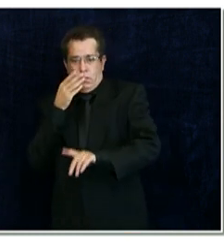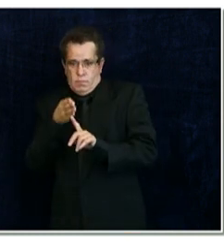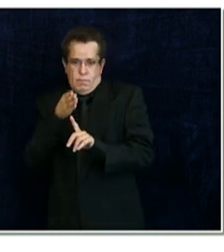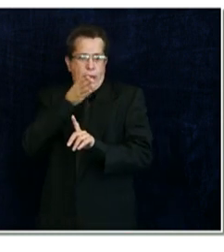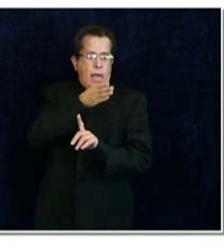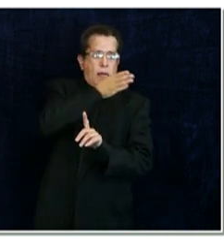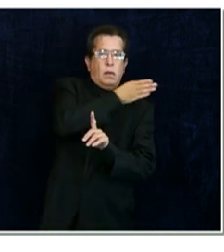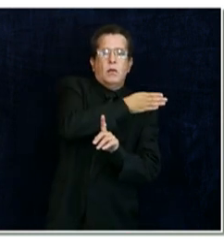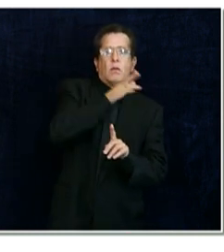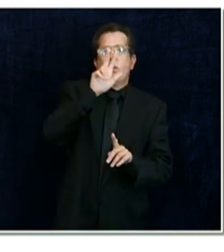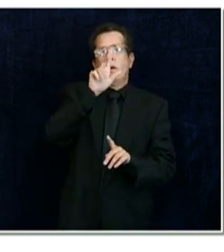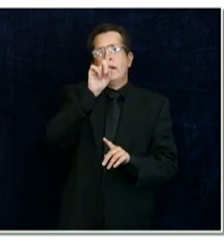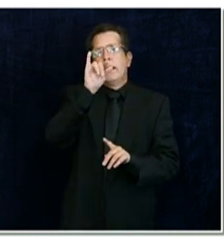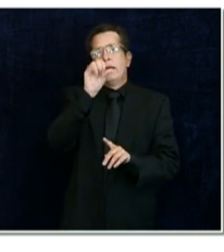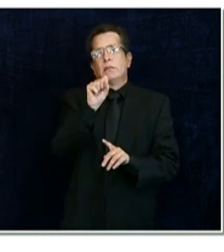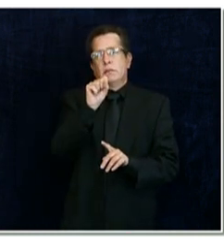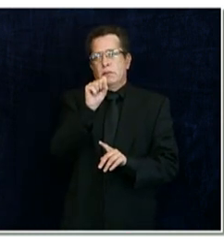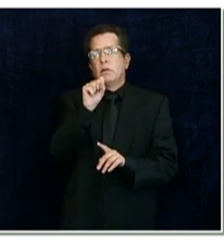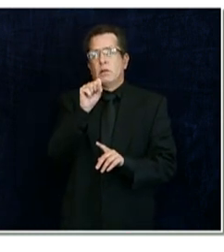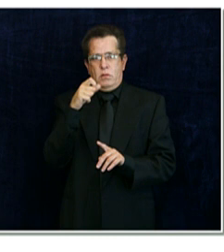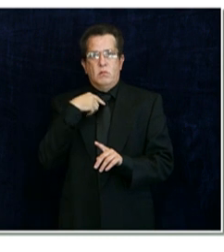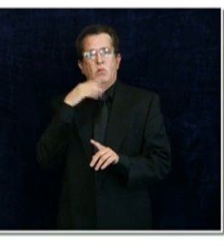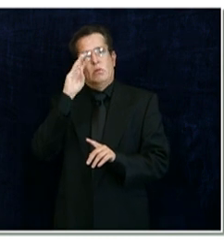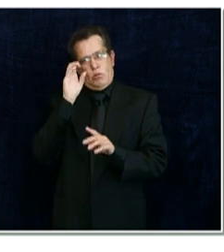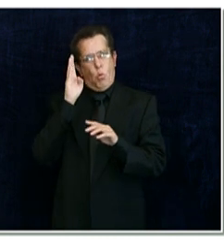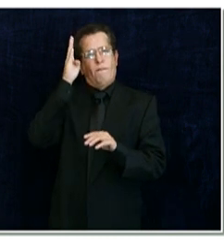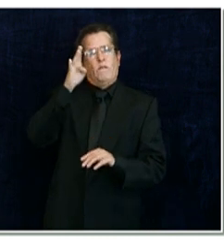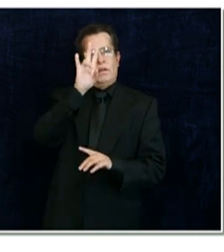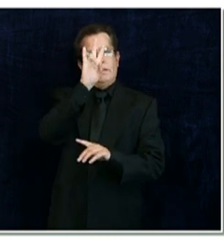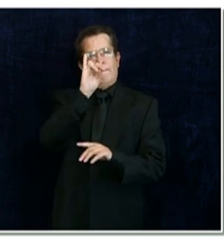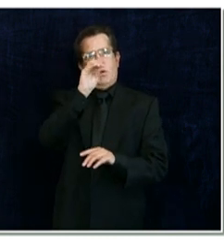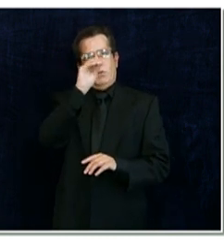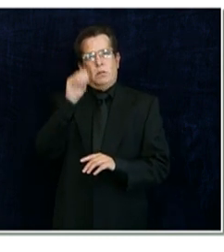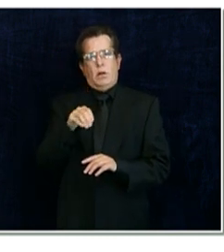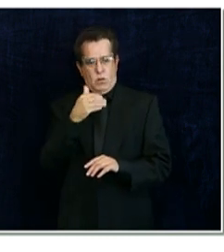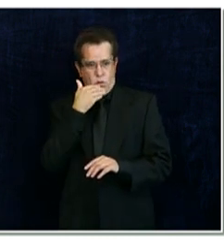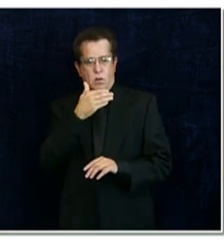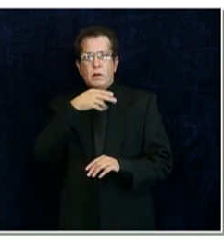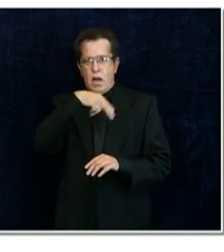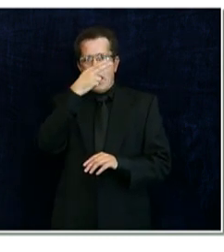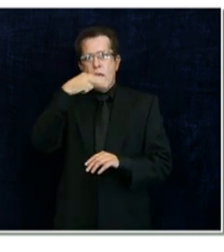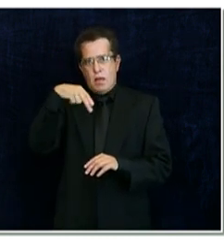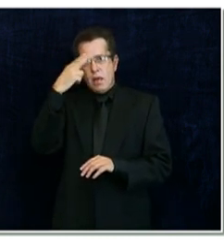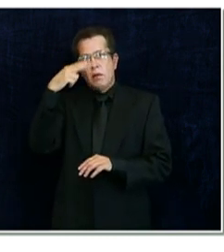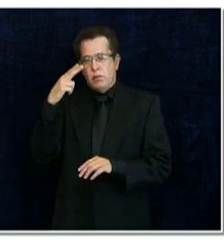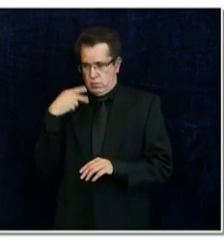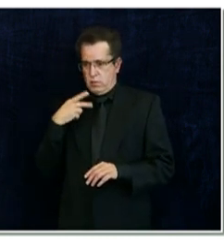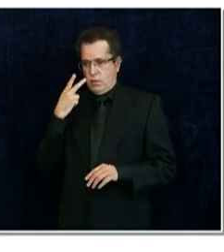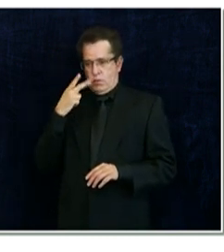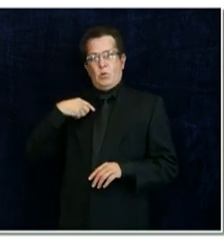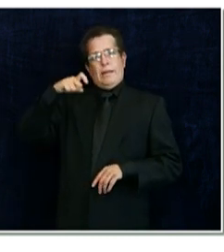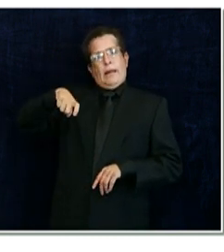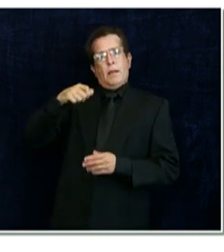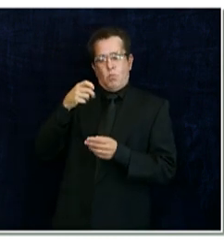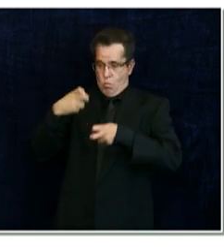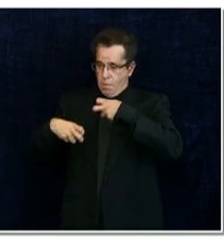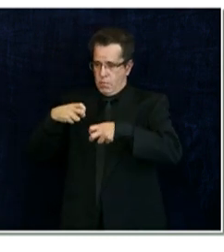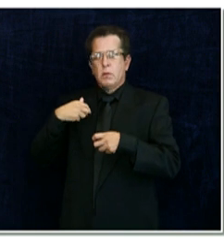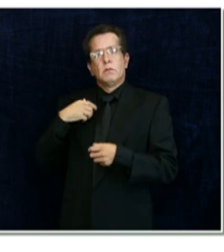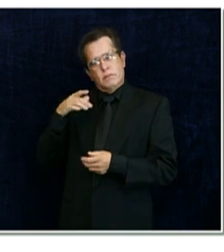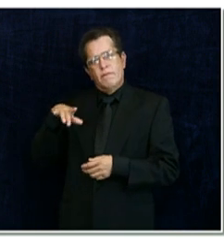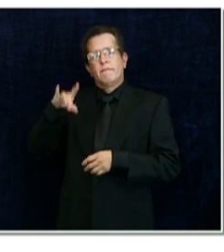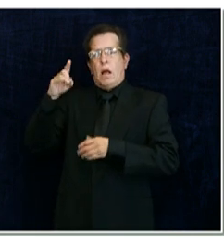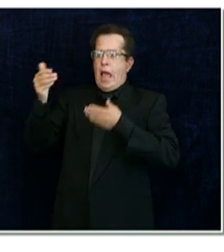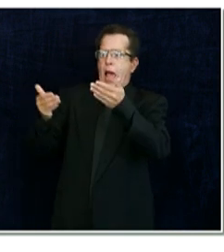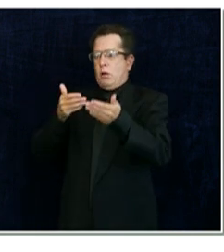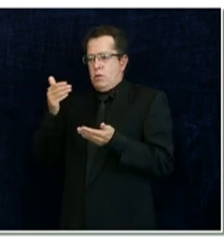days, we would be over 70%. And so again, we had a problem, we took corrective action, we're doing everything to get